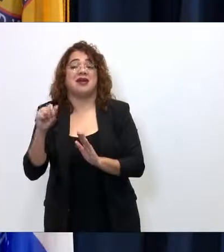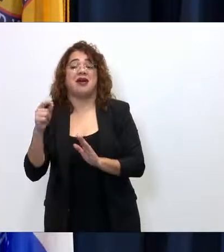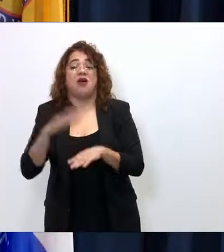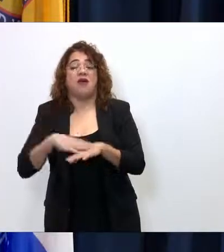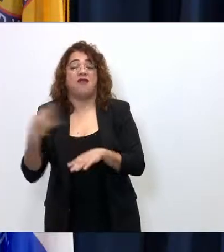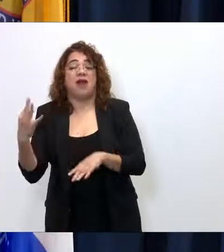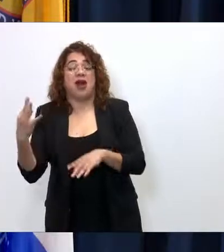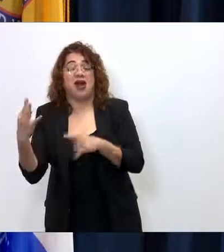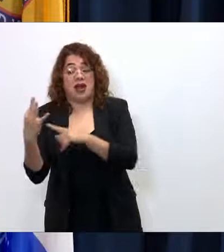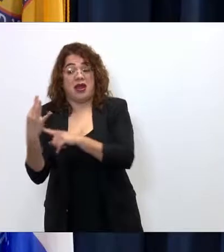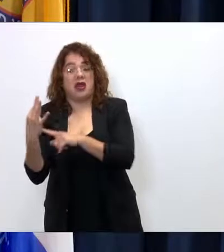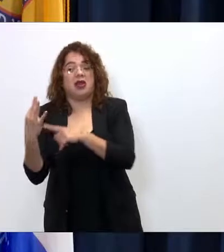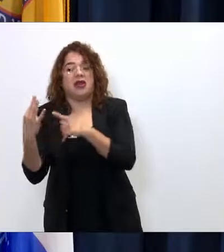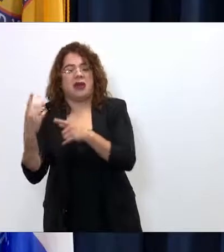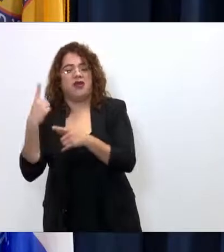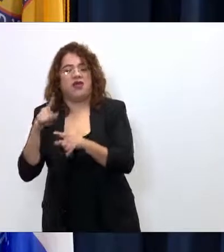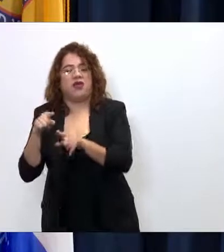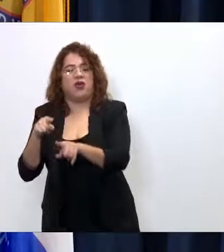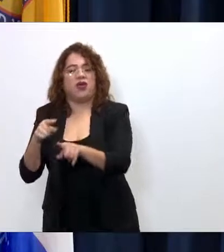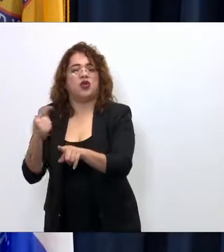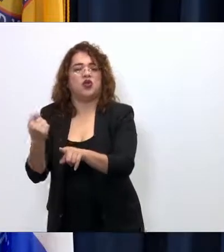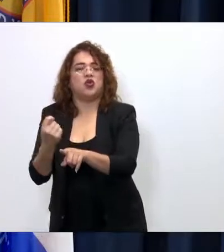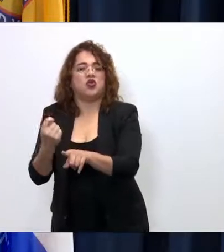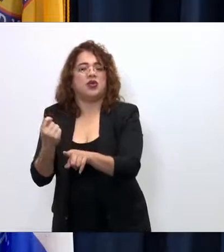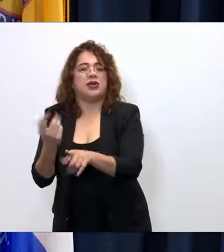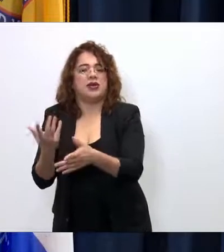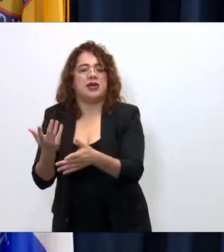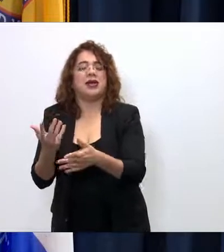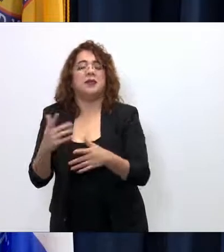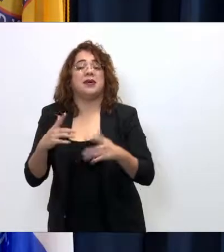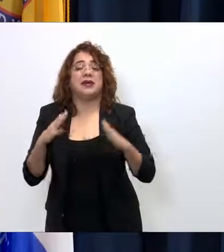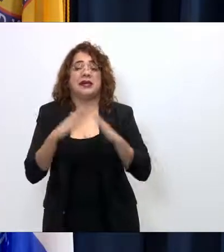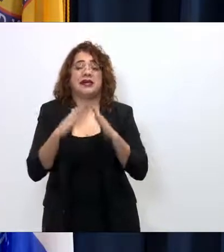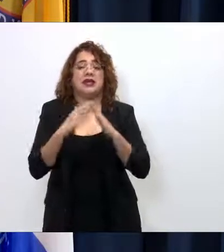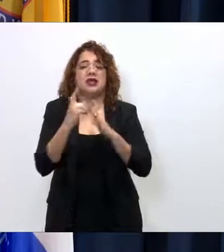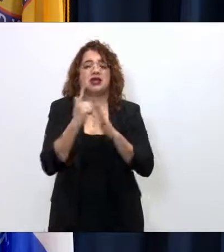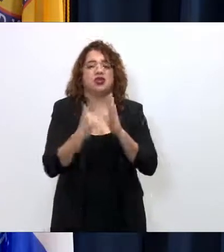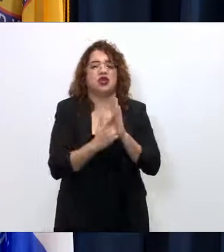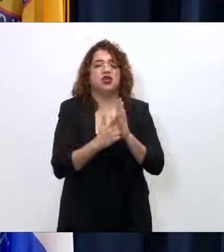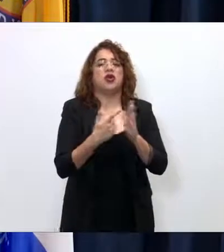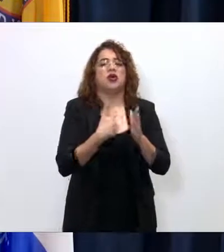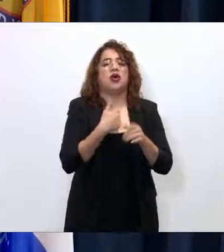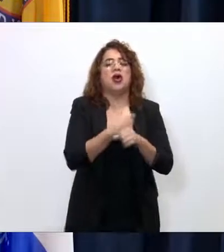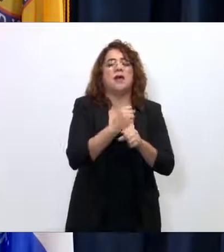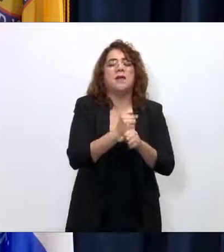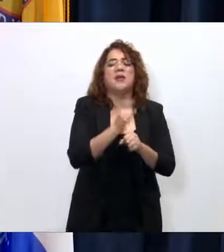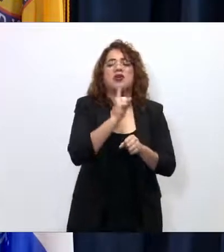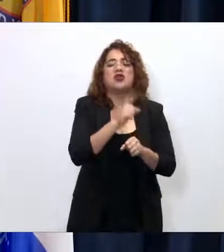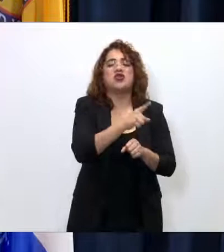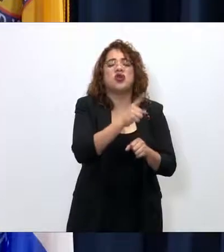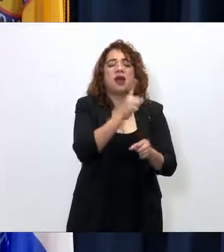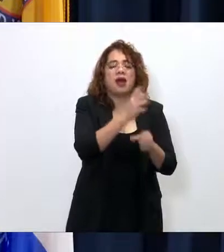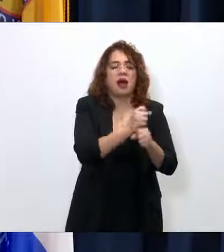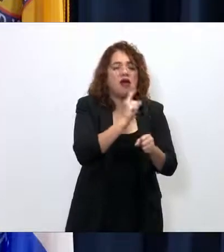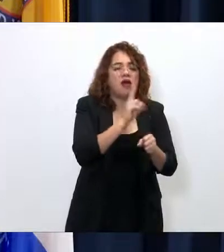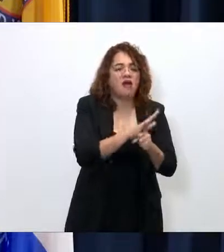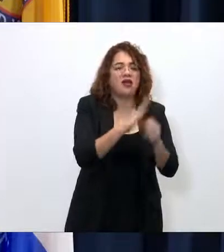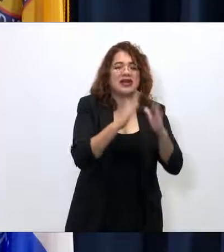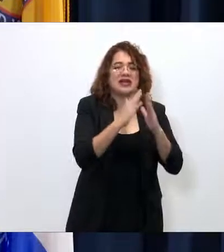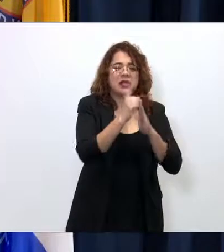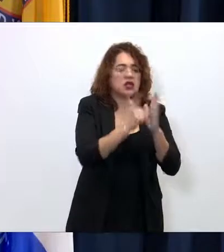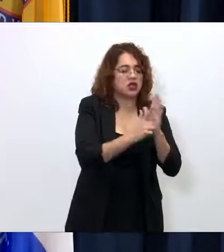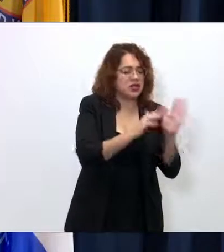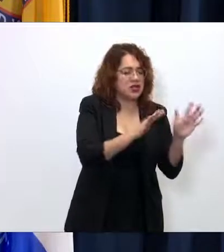Tuesday. But the city attorney also, we're working really hard to make sure that we got confirmation. We didn't actually